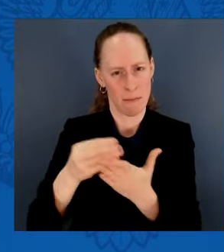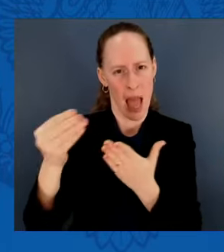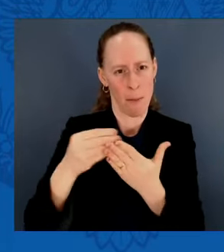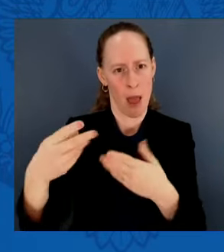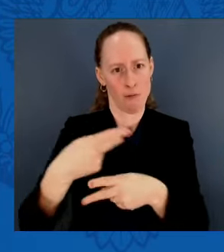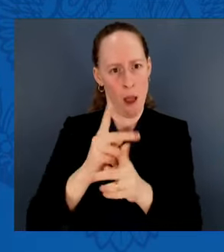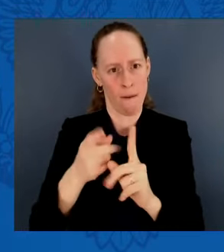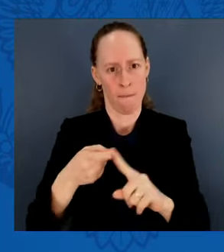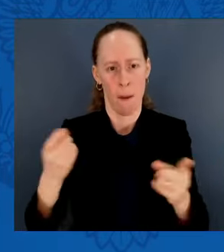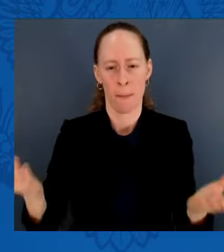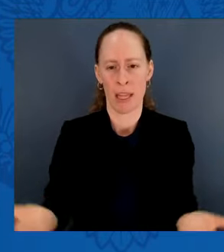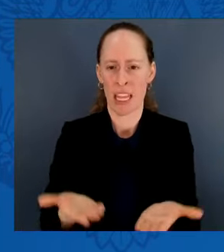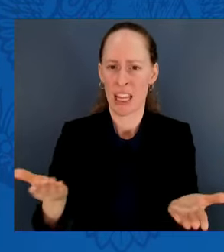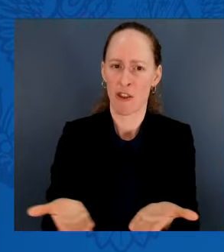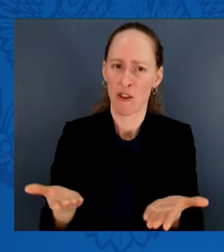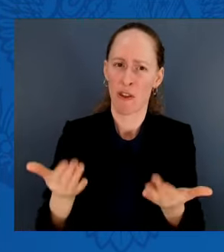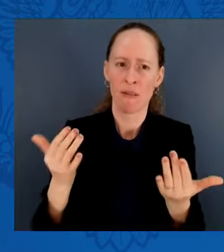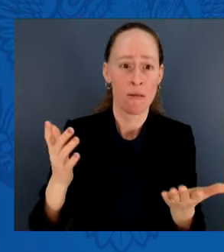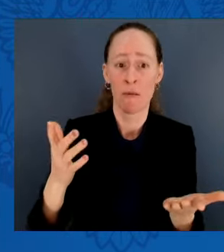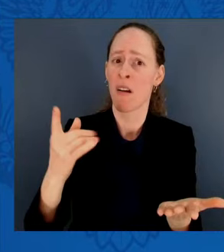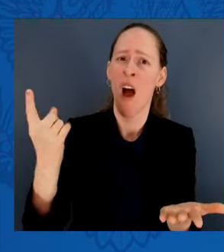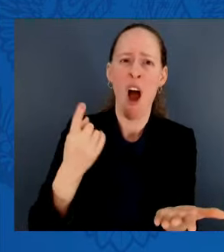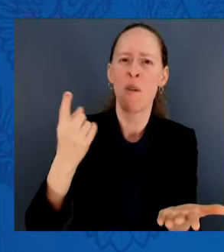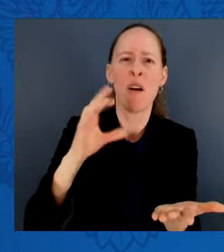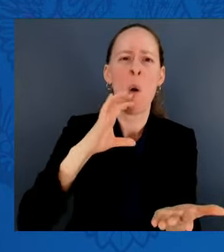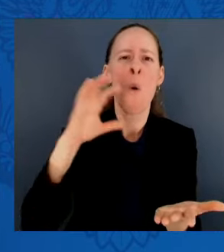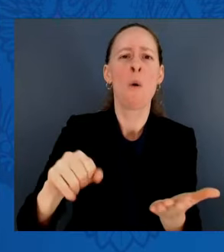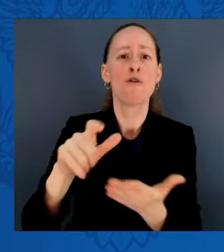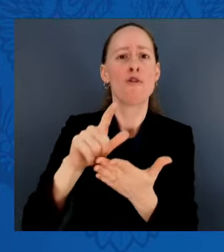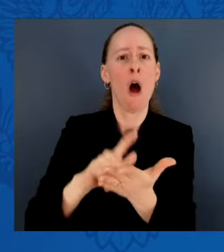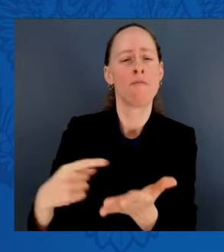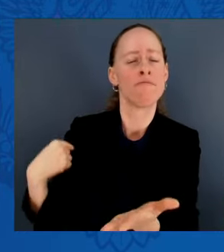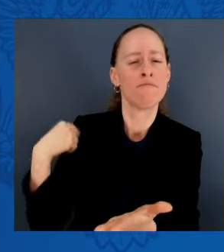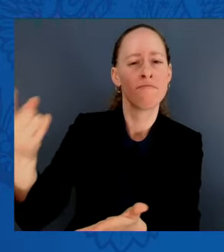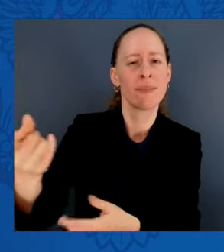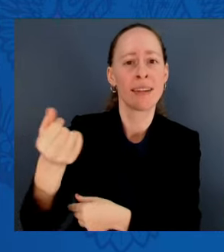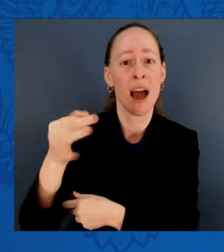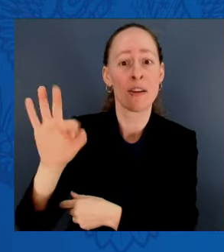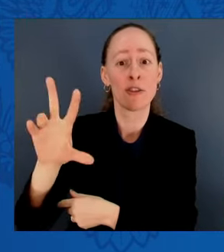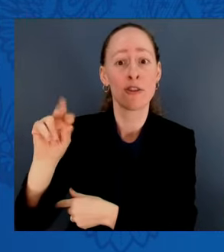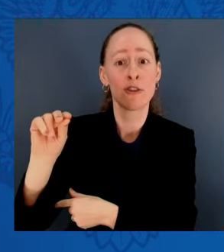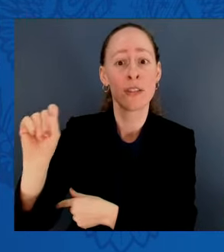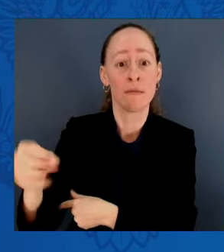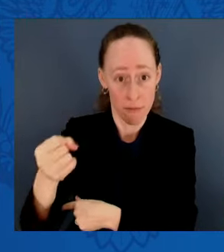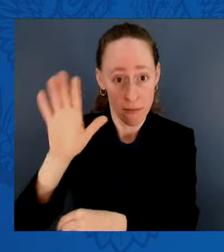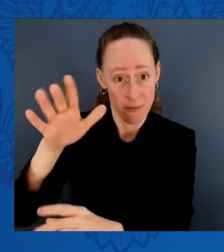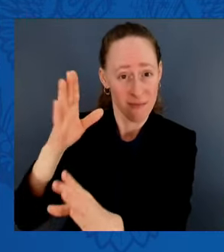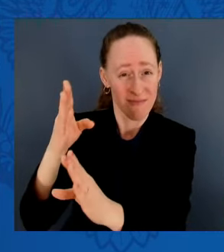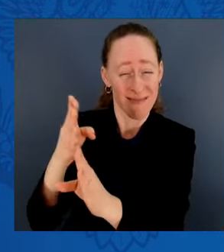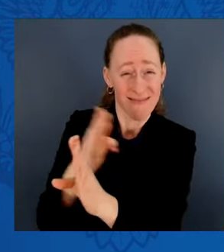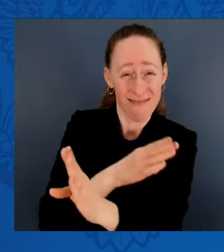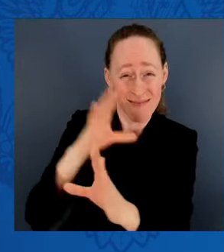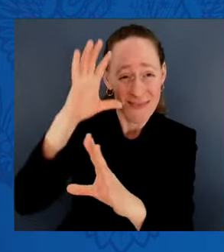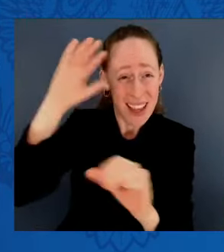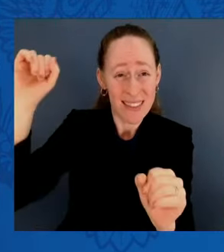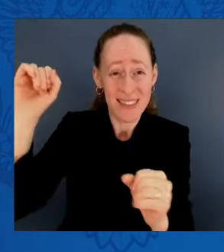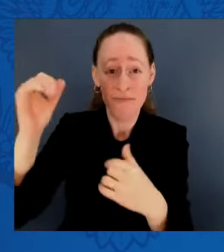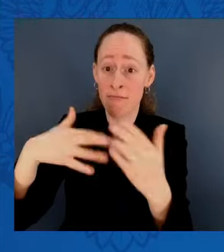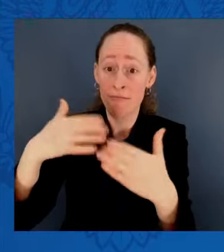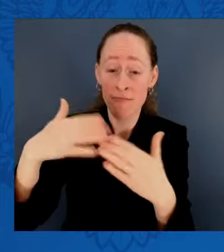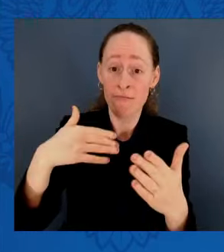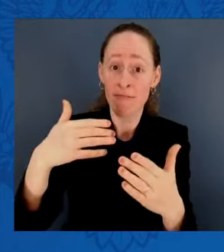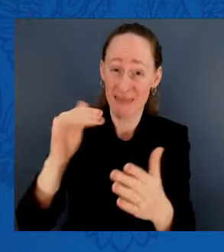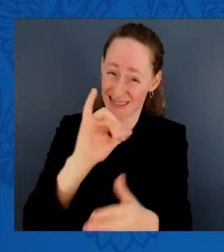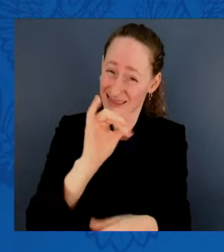predecessor, including some Democrats as well in the past, failed to buy American. Not anymore. On my watch,